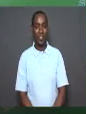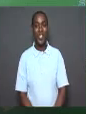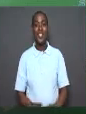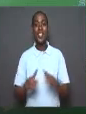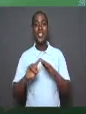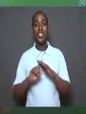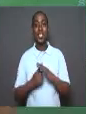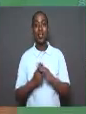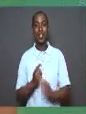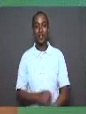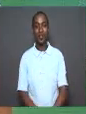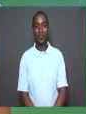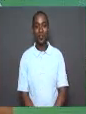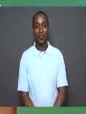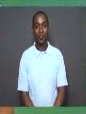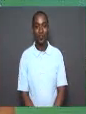begin.